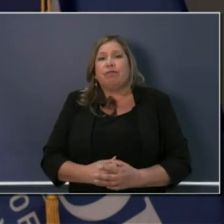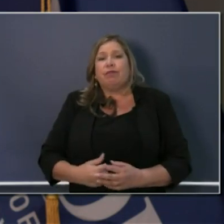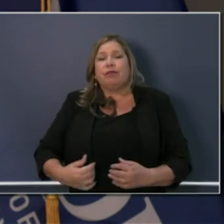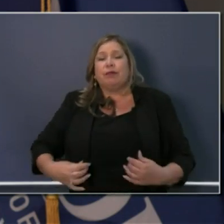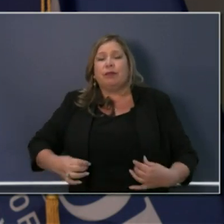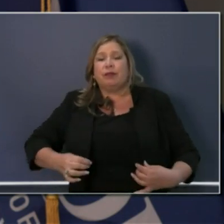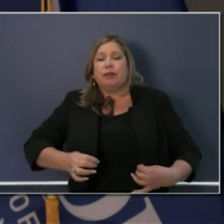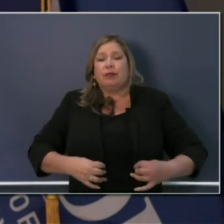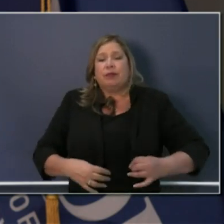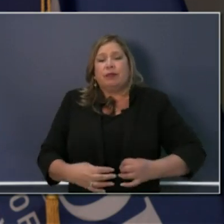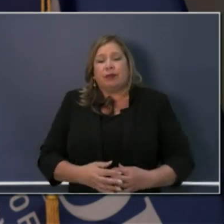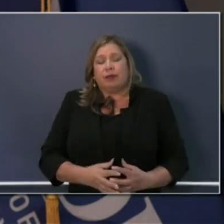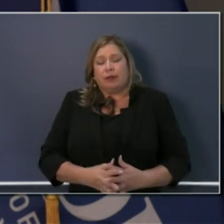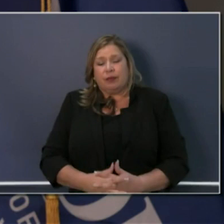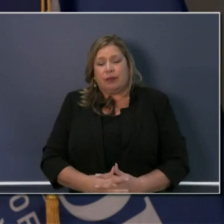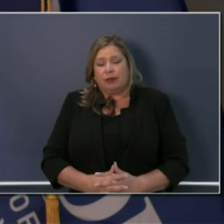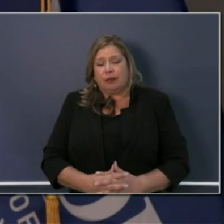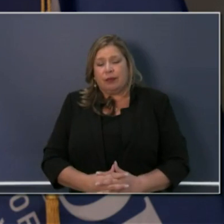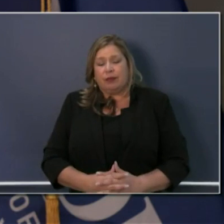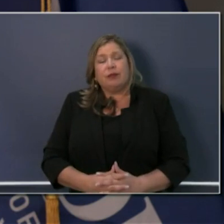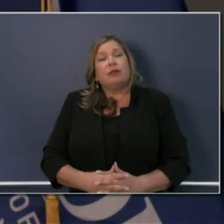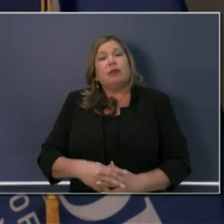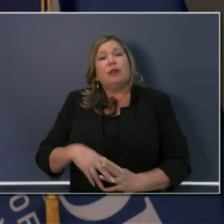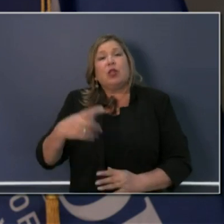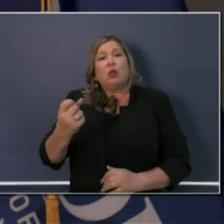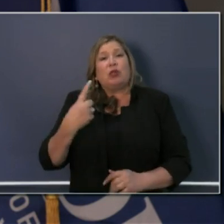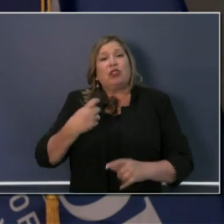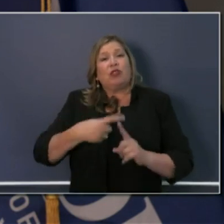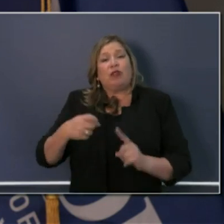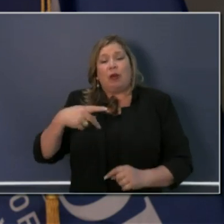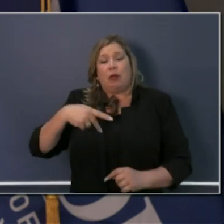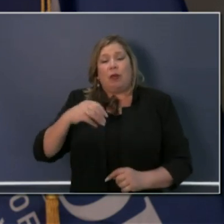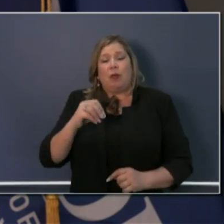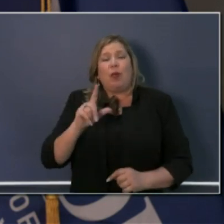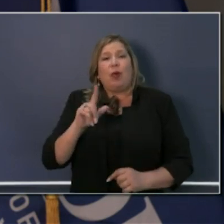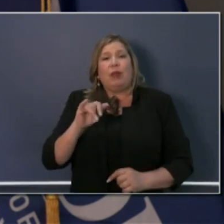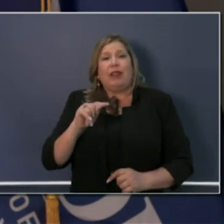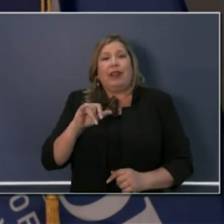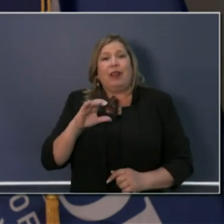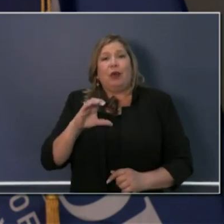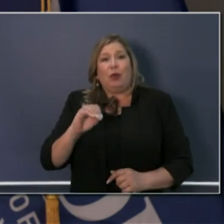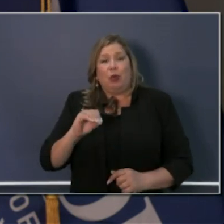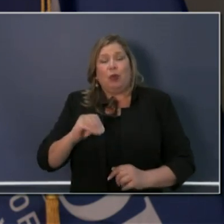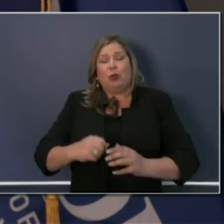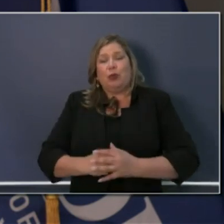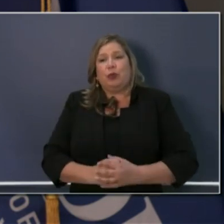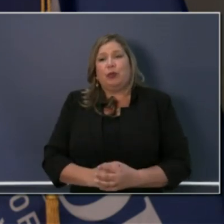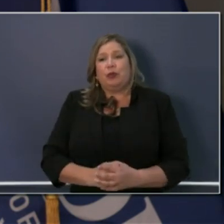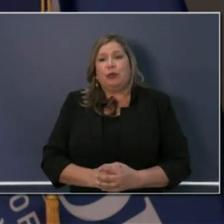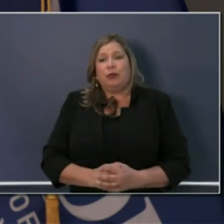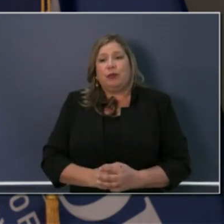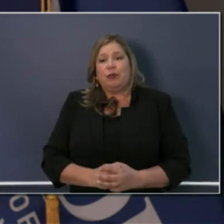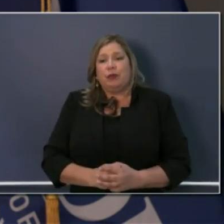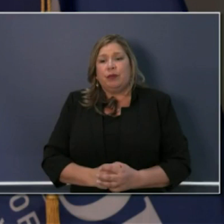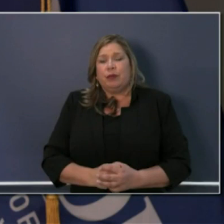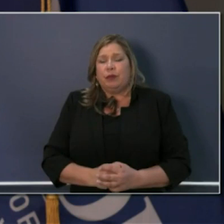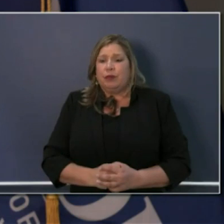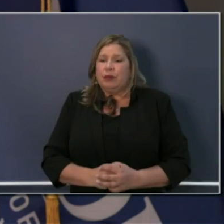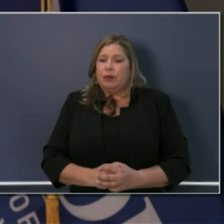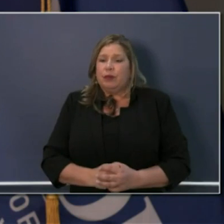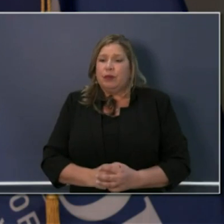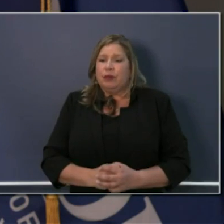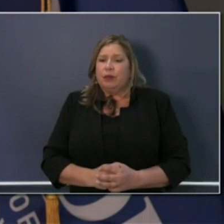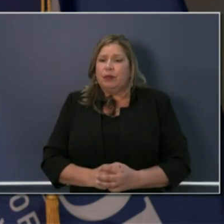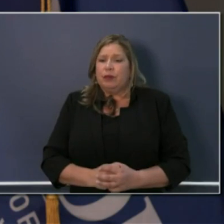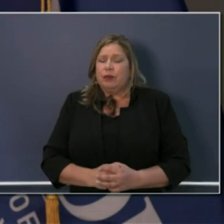Governor, thanks for giving us a moment this afternoon. I wanted to ask you a question about your point about needing a new approach to testing. If